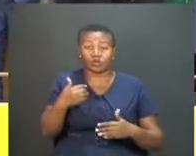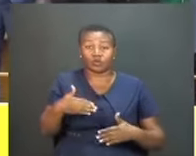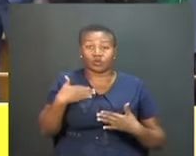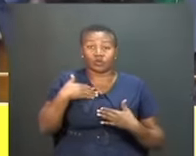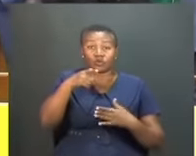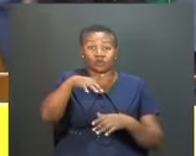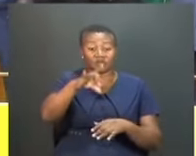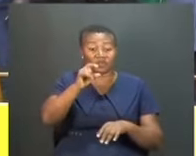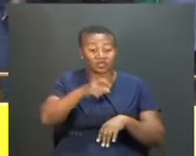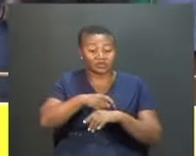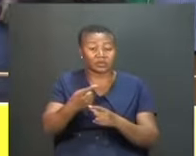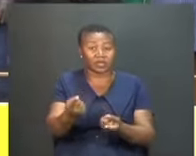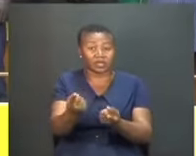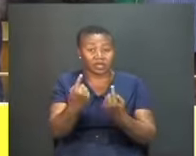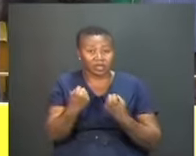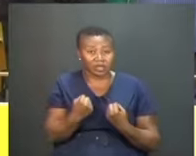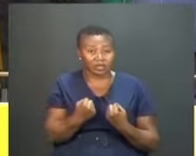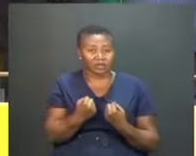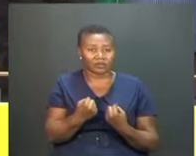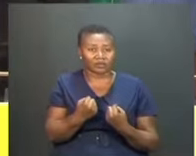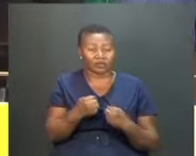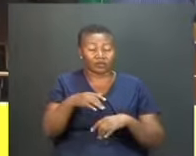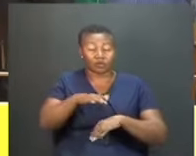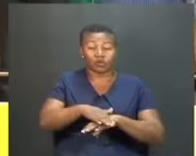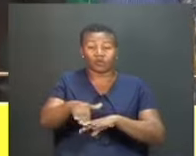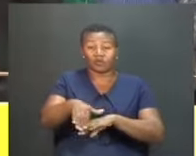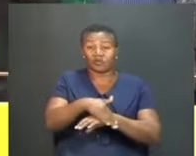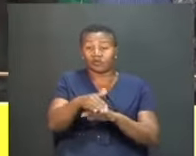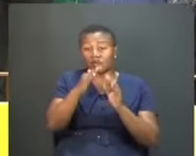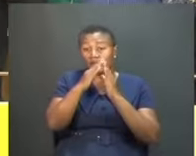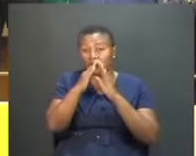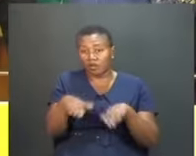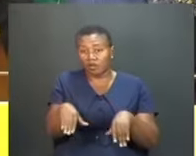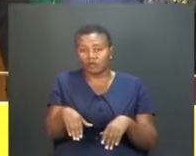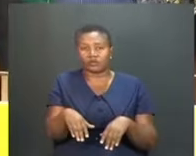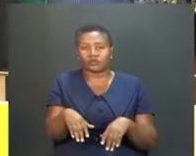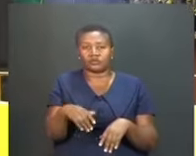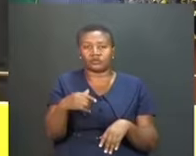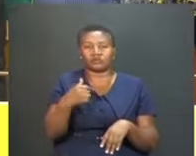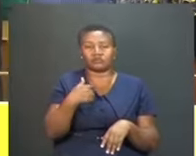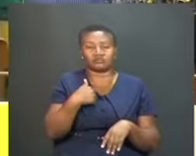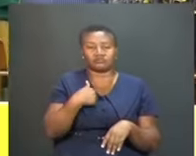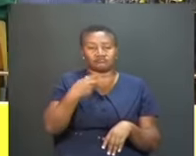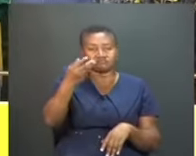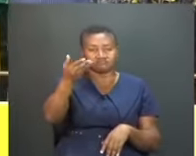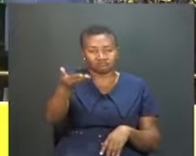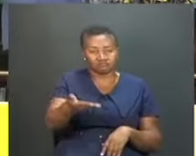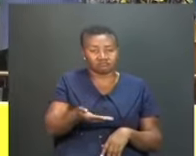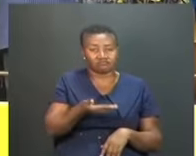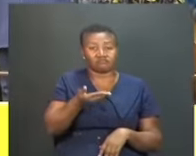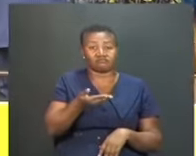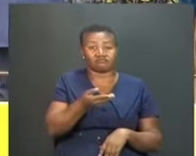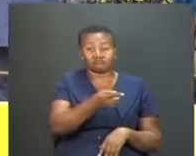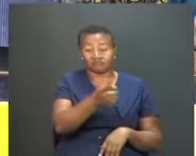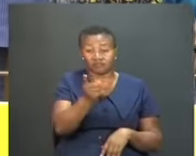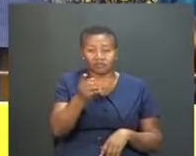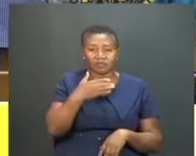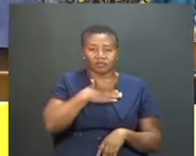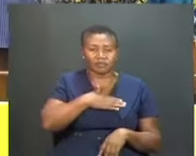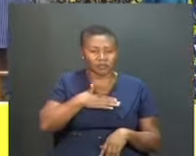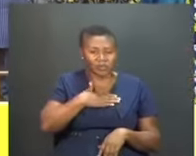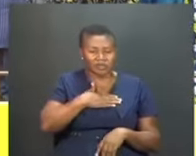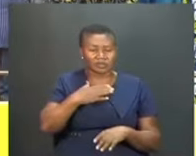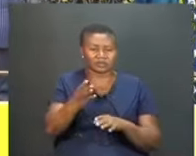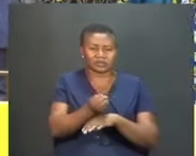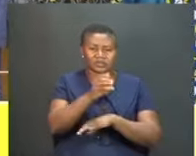to come, and on behalf of the House, I warmly welcome you. Please take time and